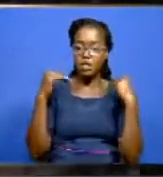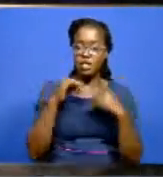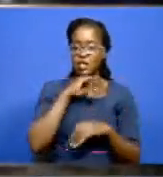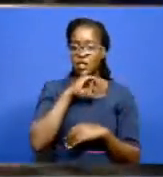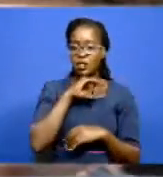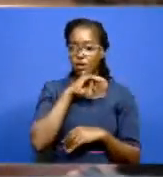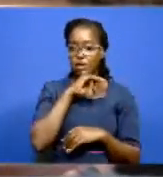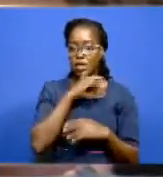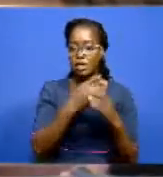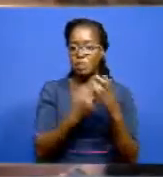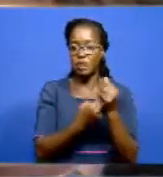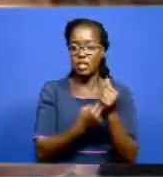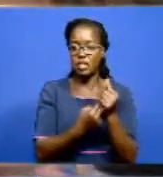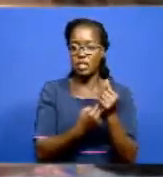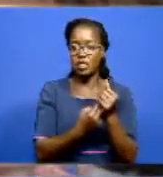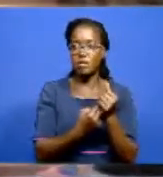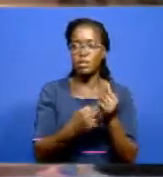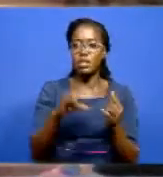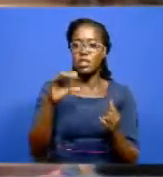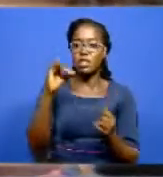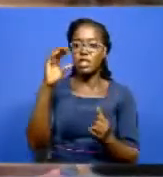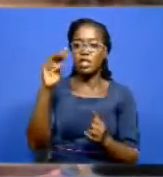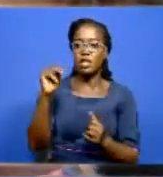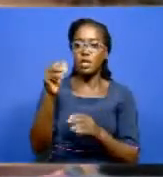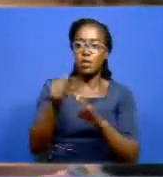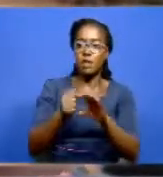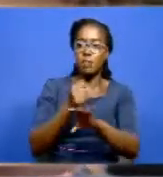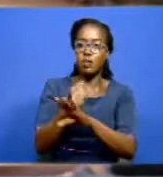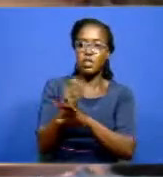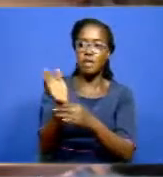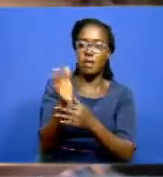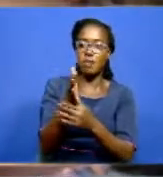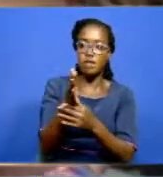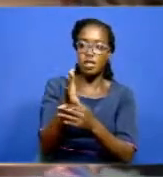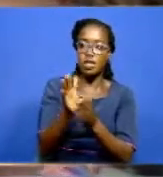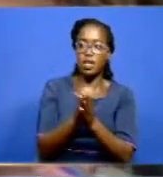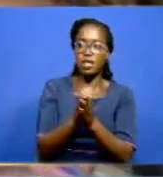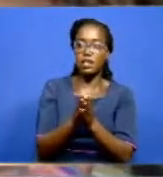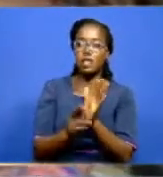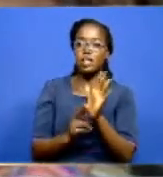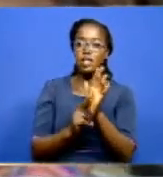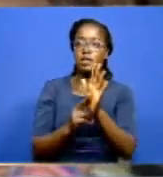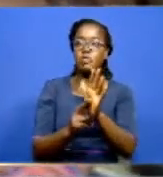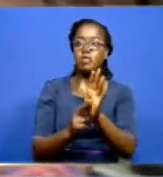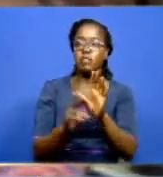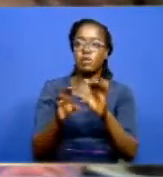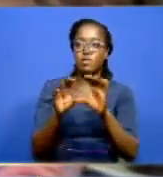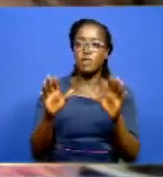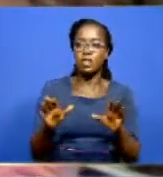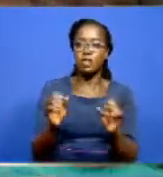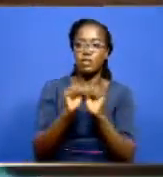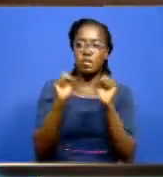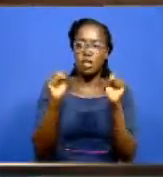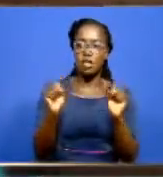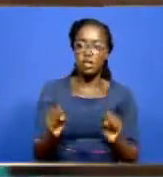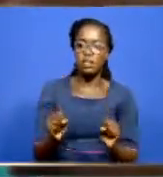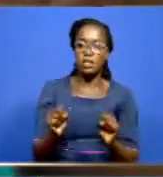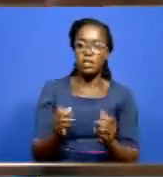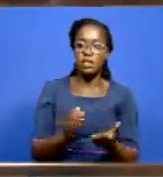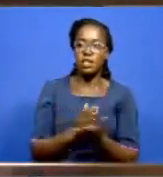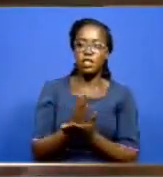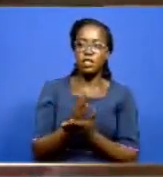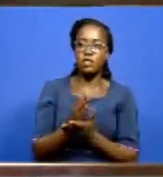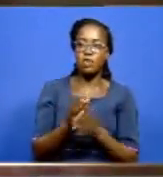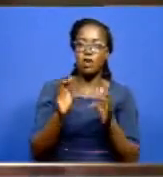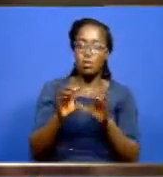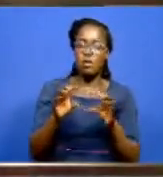The partnership will see CIM appoint ambassadors and advisory representatives to the Marketers Society to ensure that